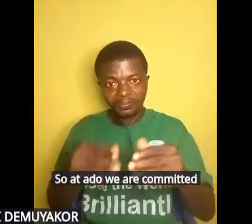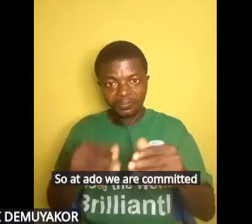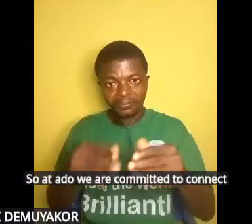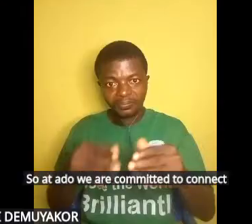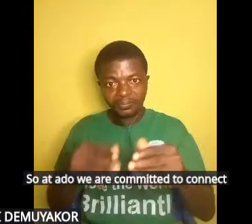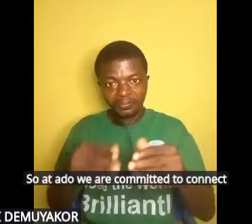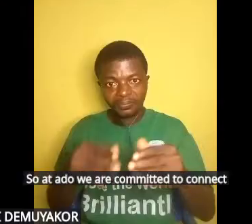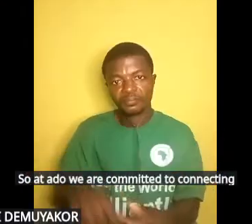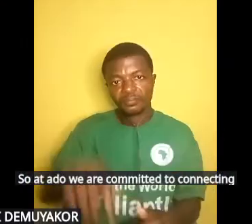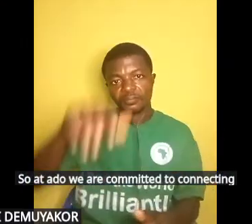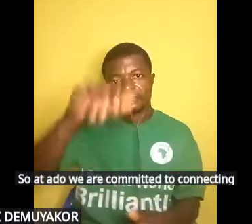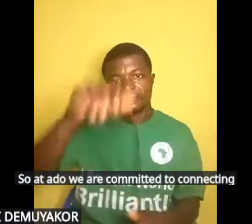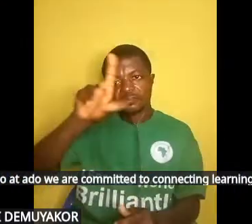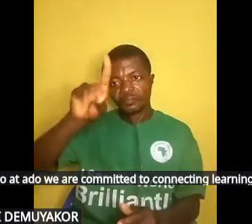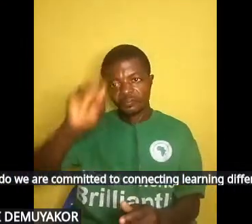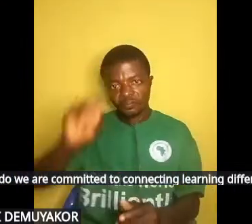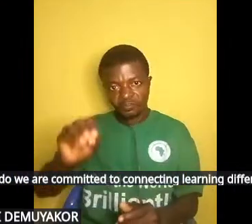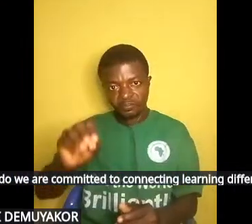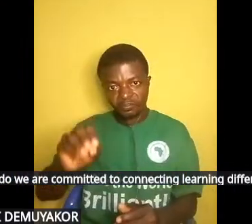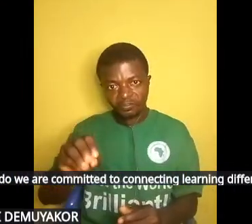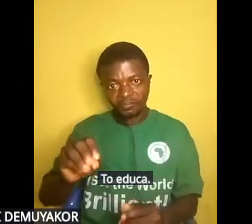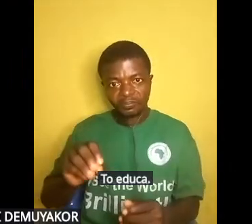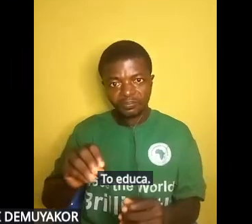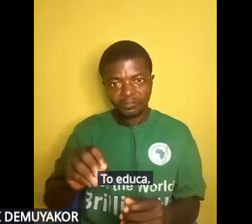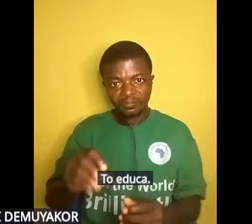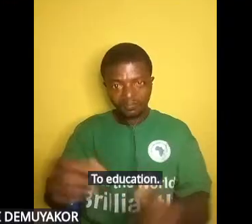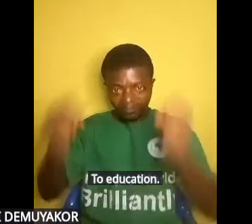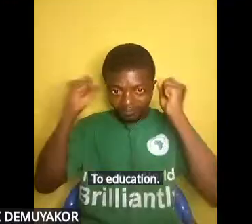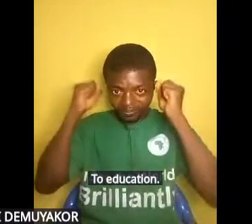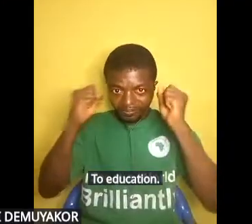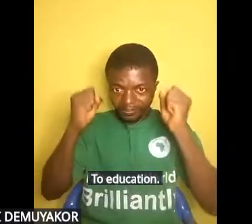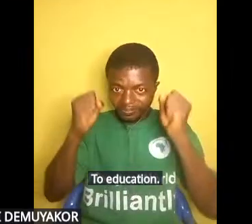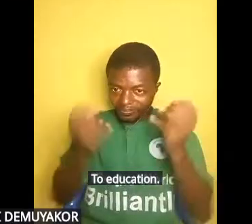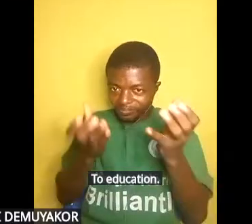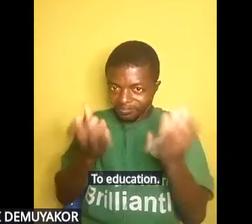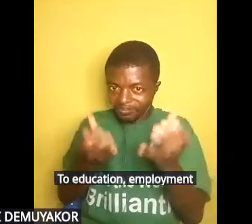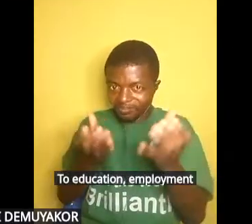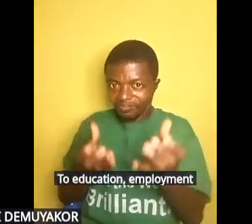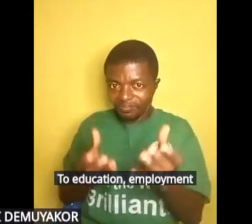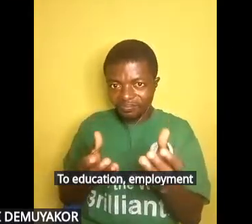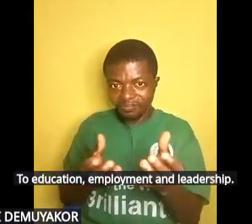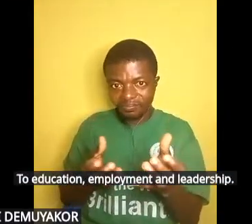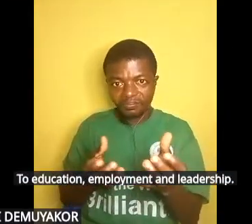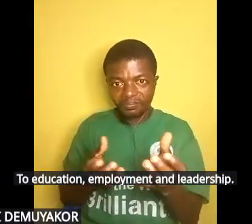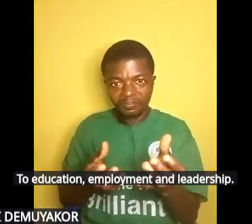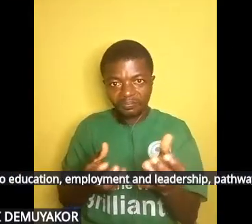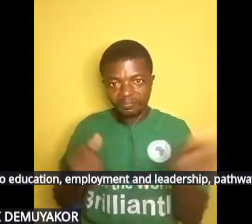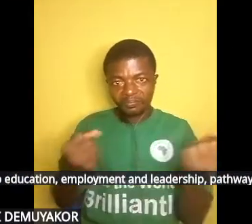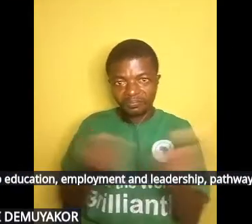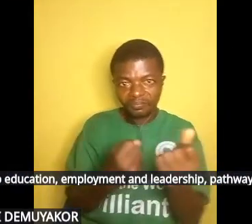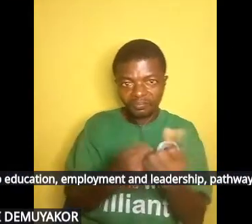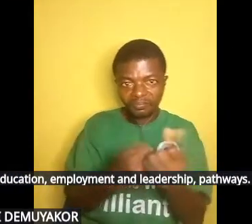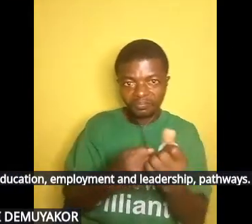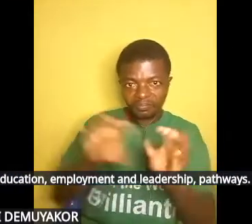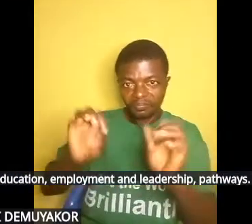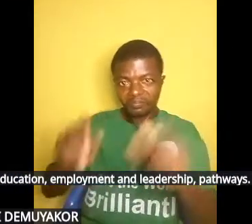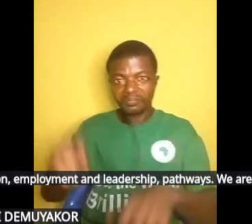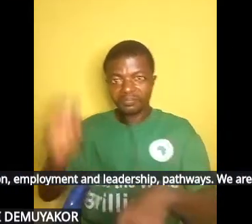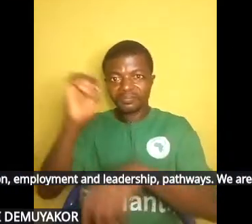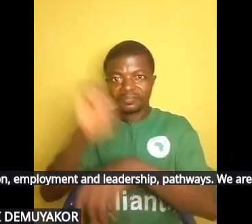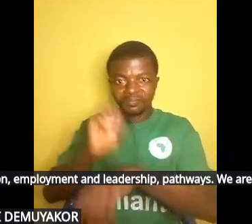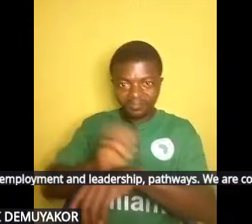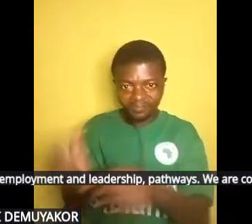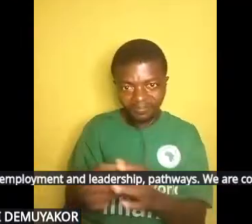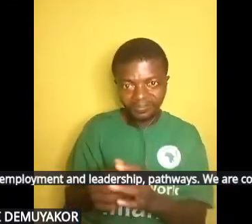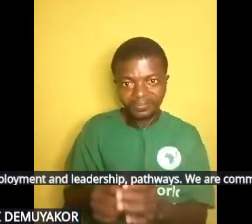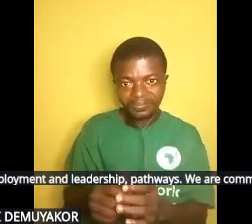connecting learning differences to education, employment, and leadership pathways. We are committed to